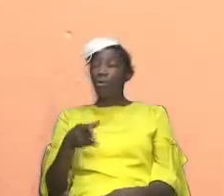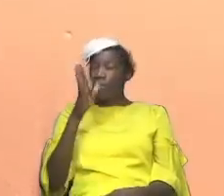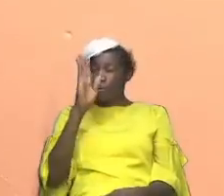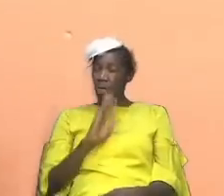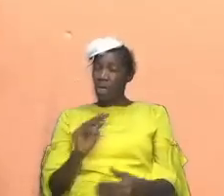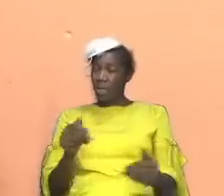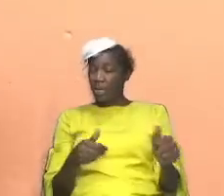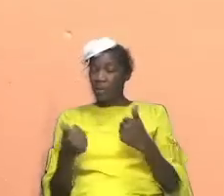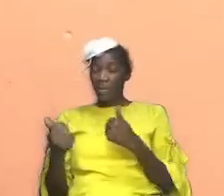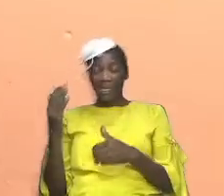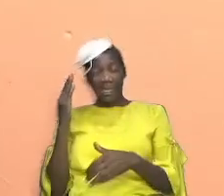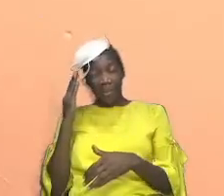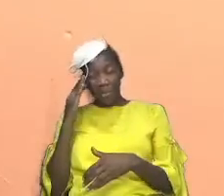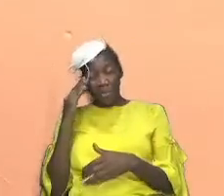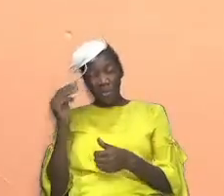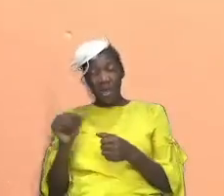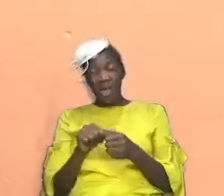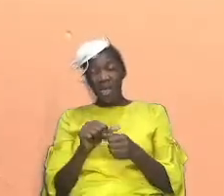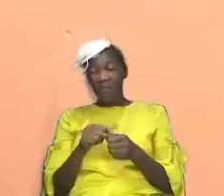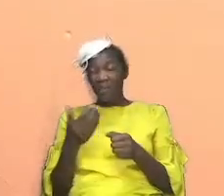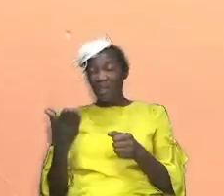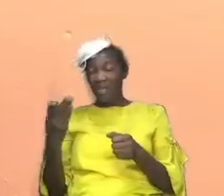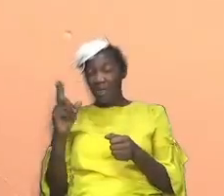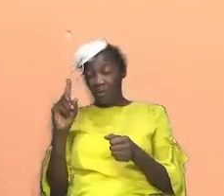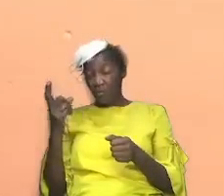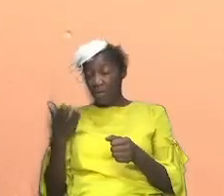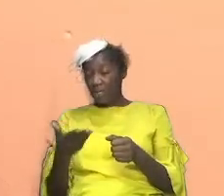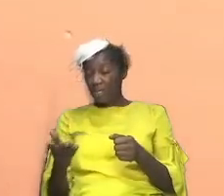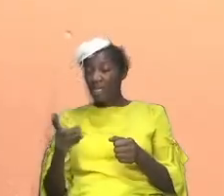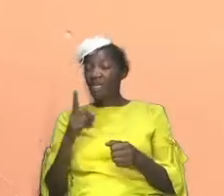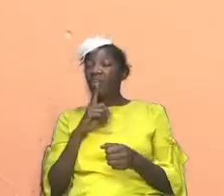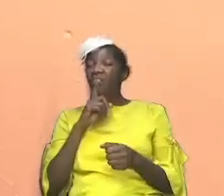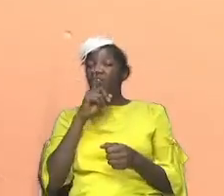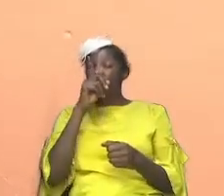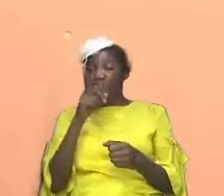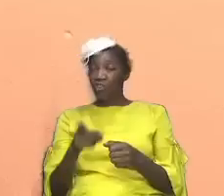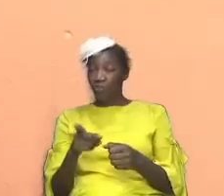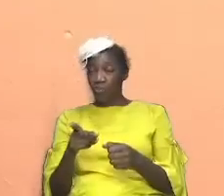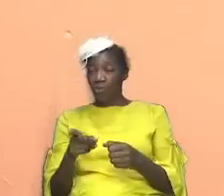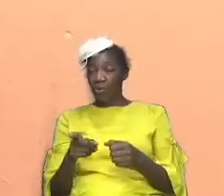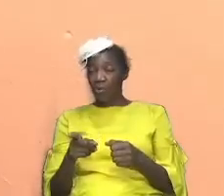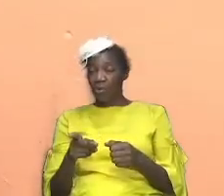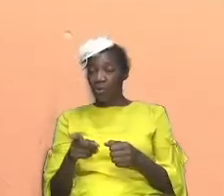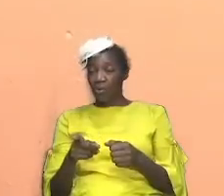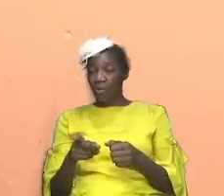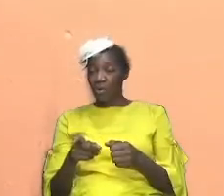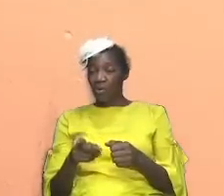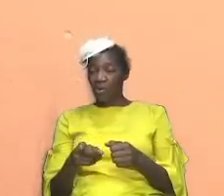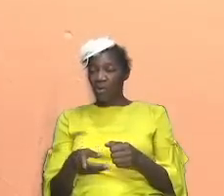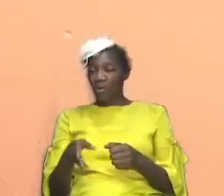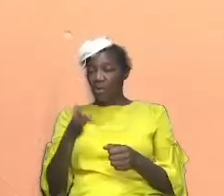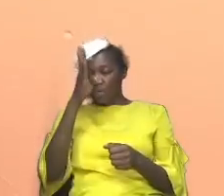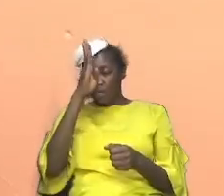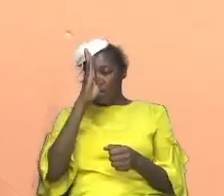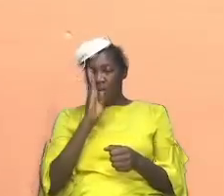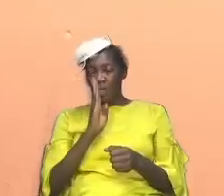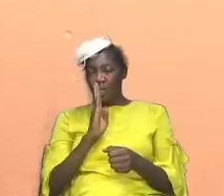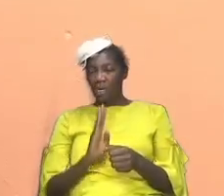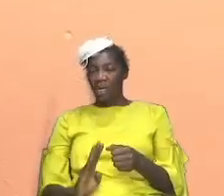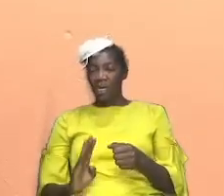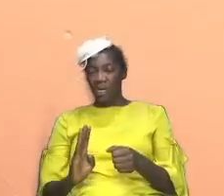He knows all things. And one thing we can be certain of, that he is going to be fair in